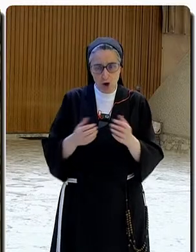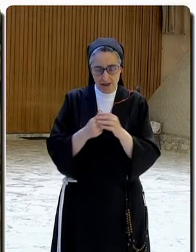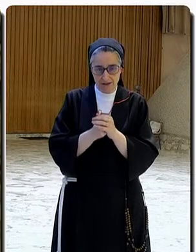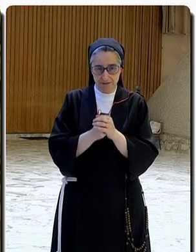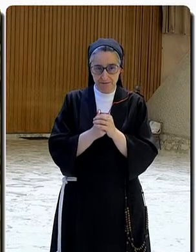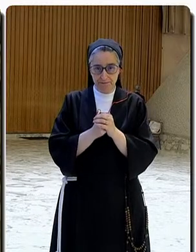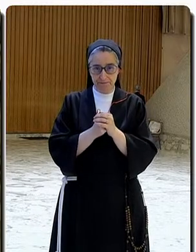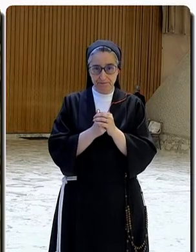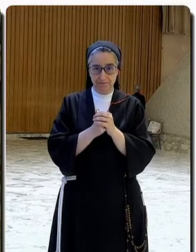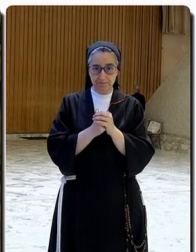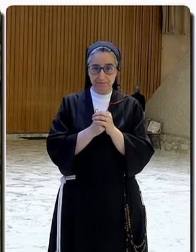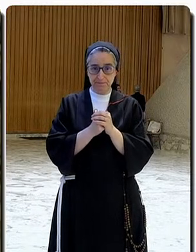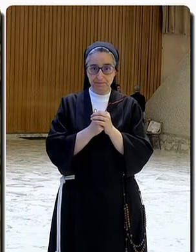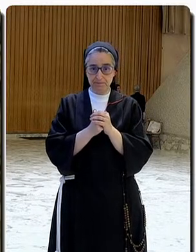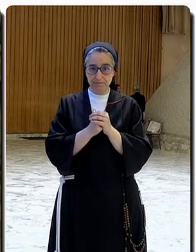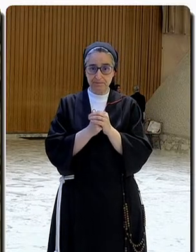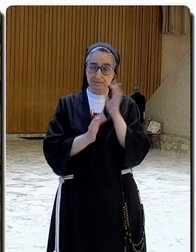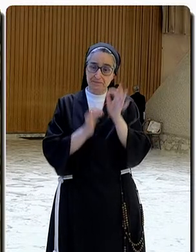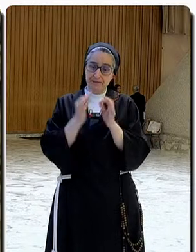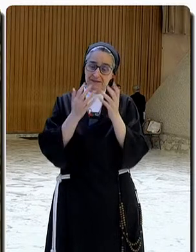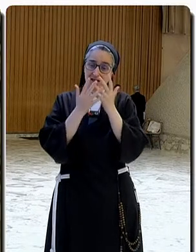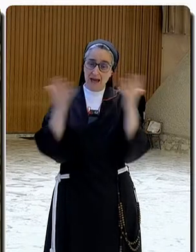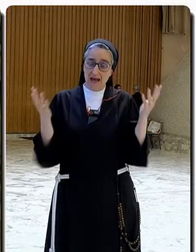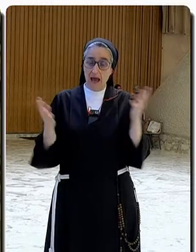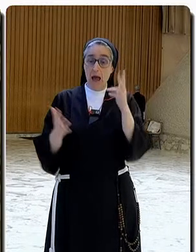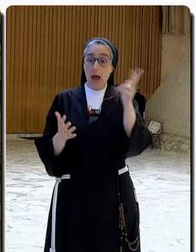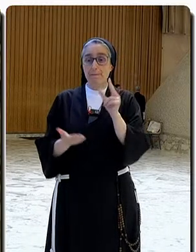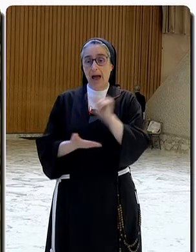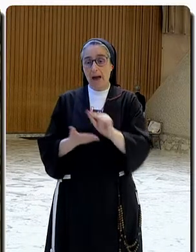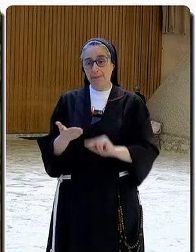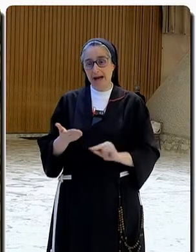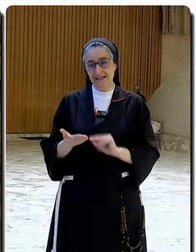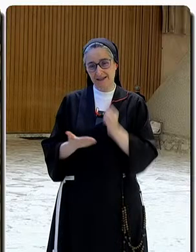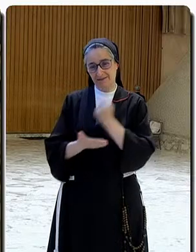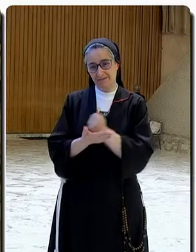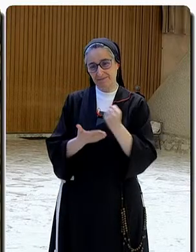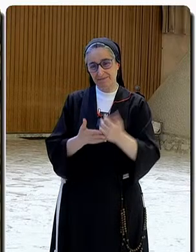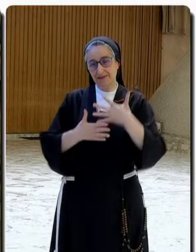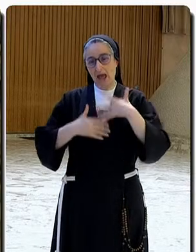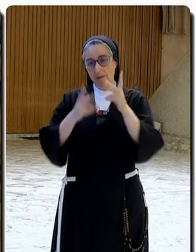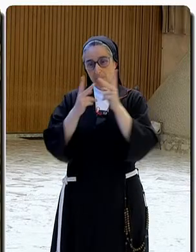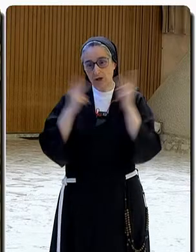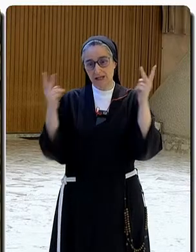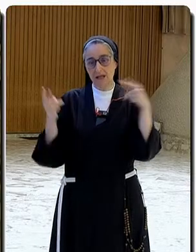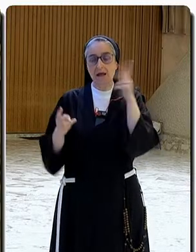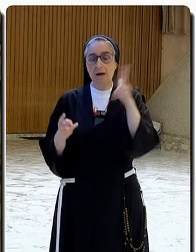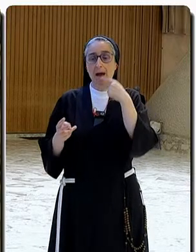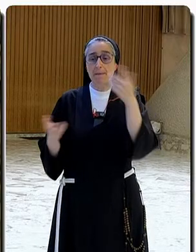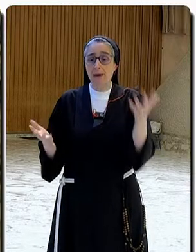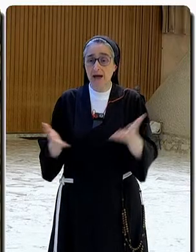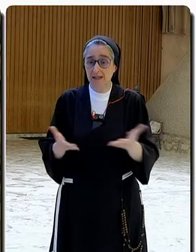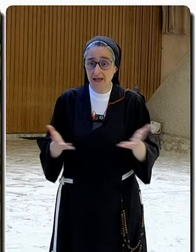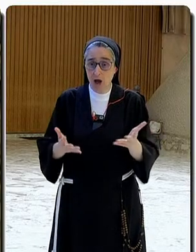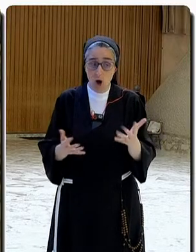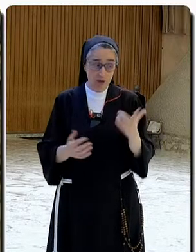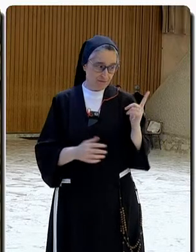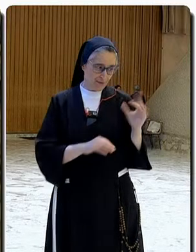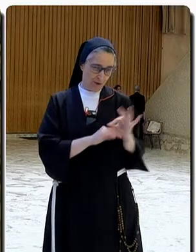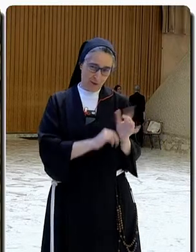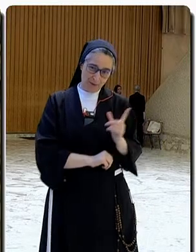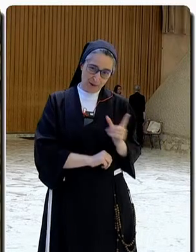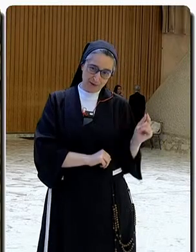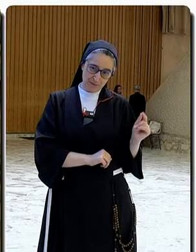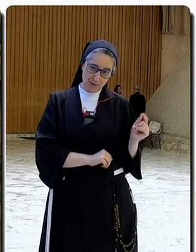his apostolic exhortation Amoris Laetitia, Pope Francis encouraged married couples to get involved and to